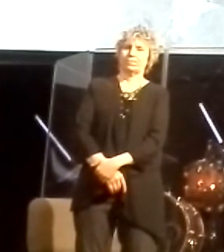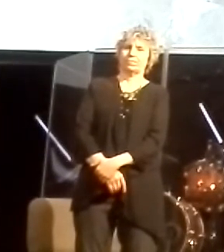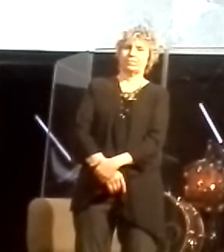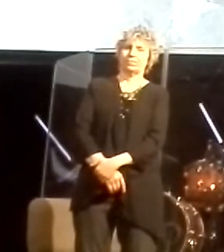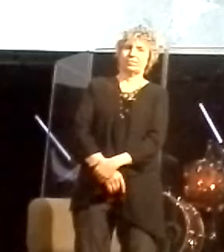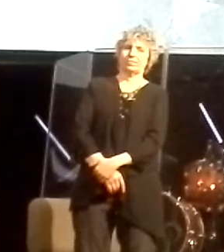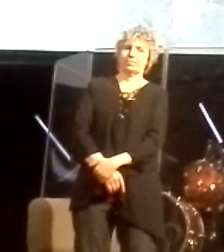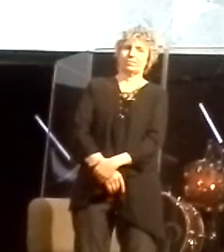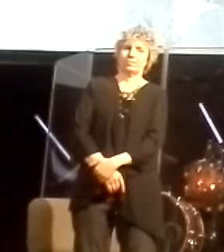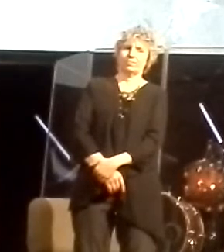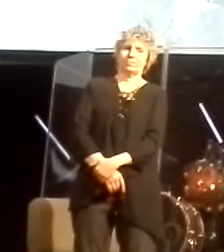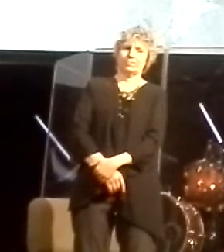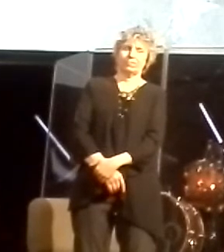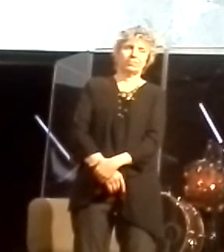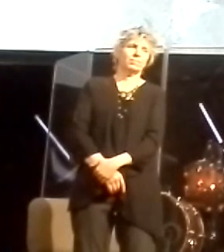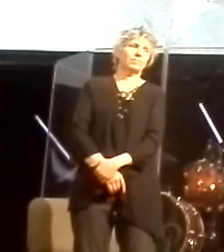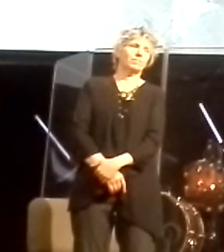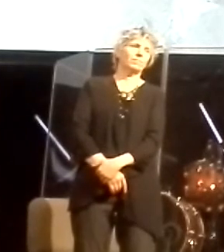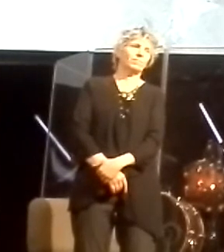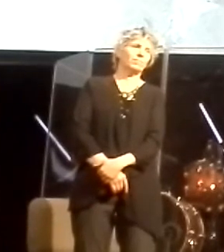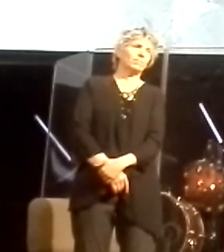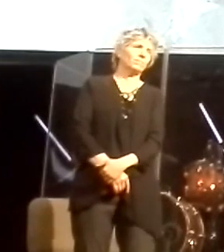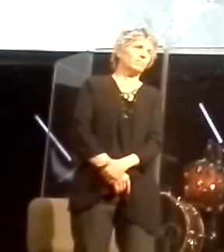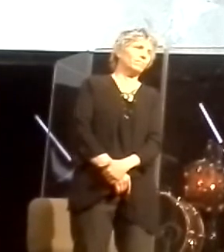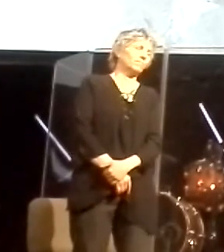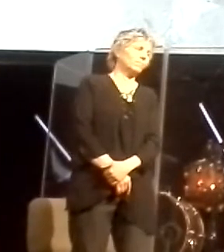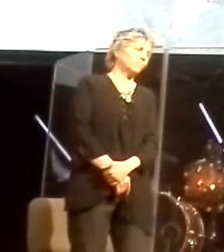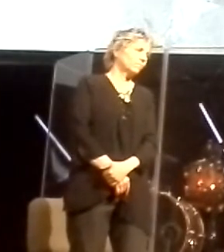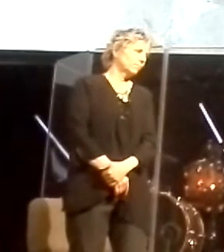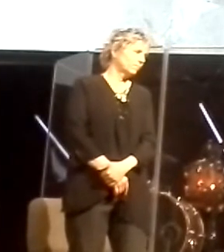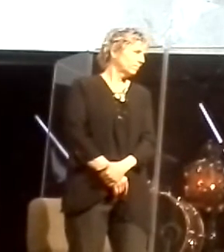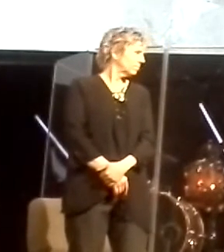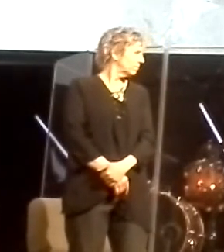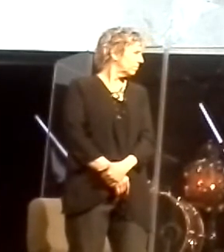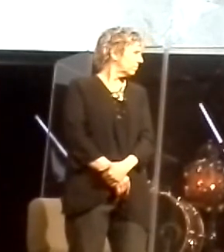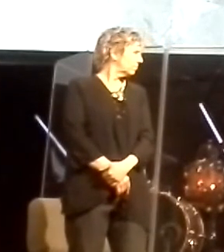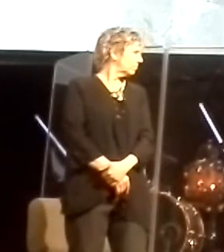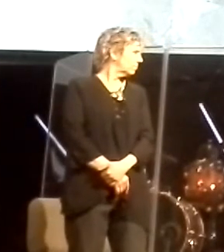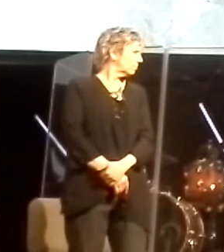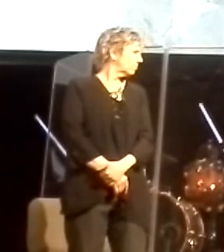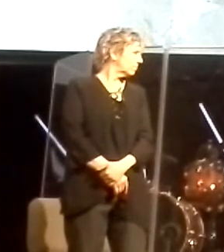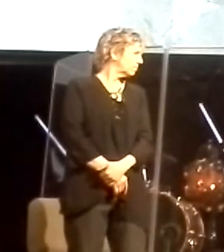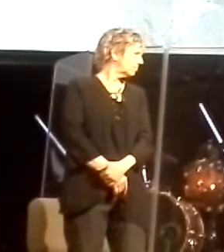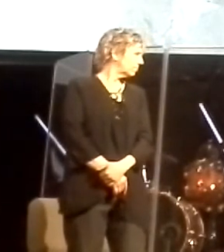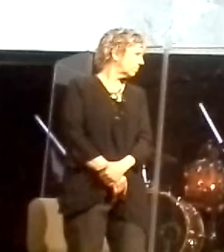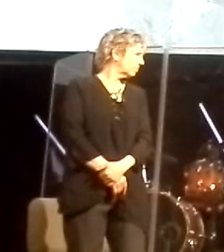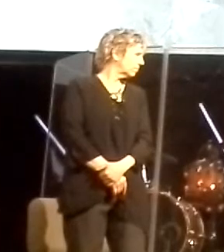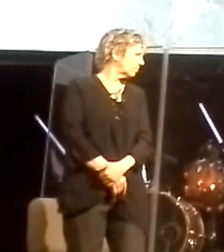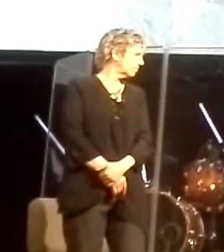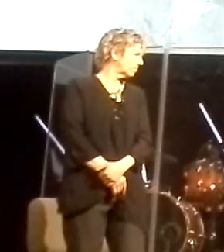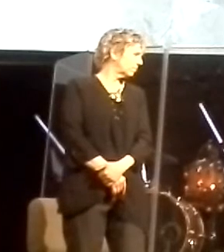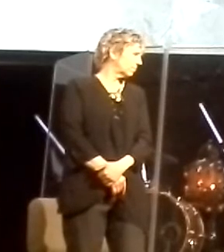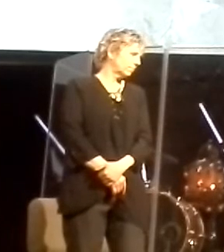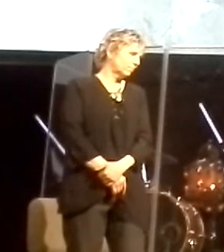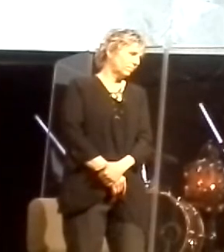goodbye to every sin I ain't forgiven